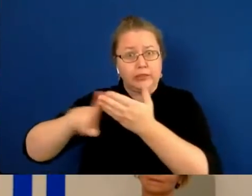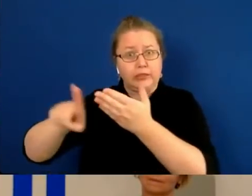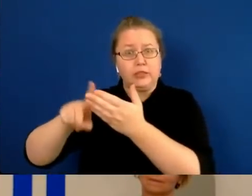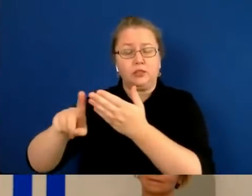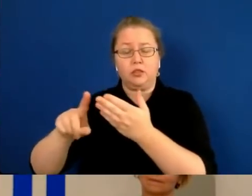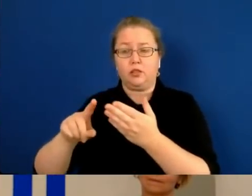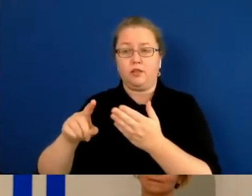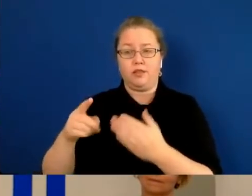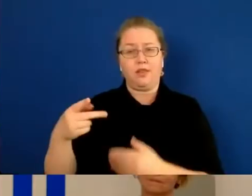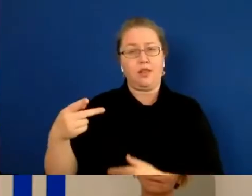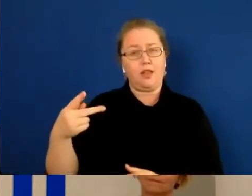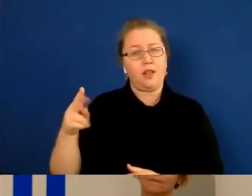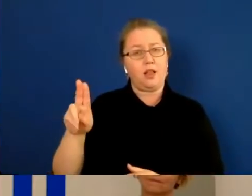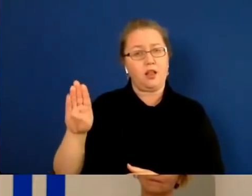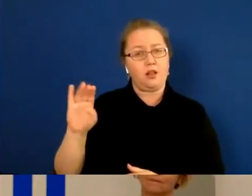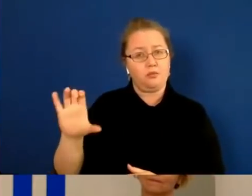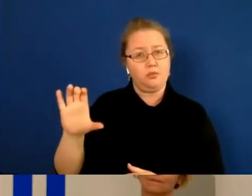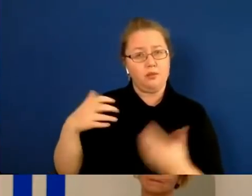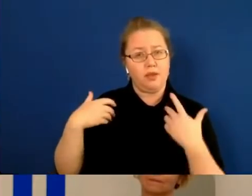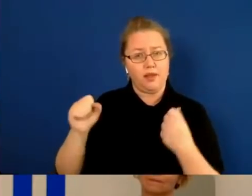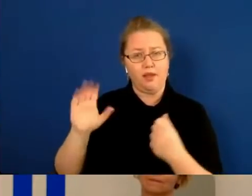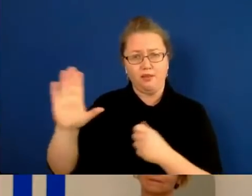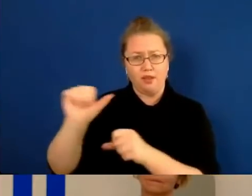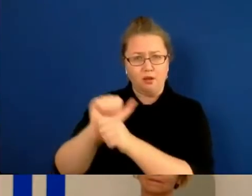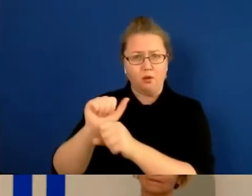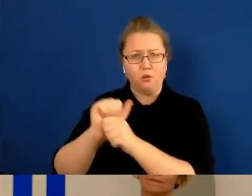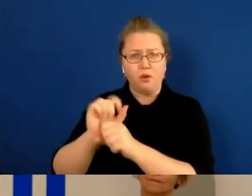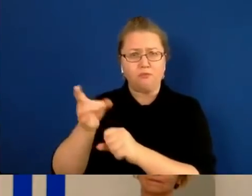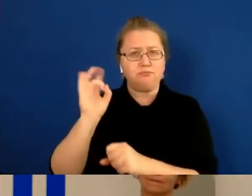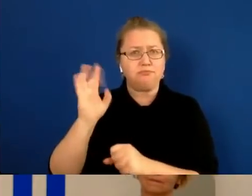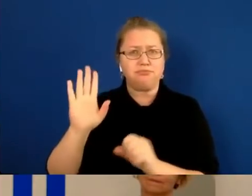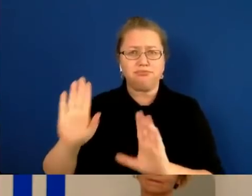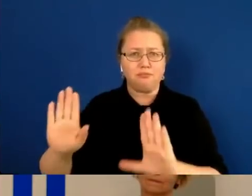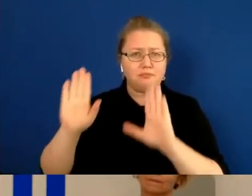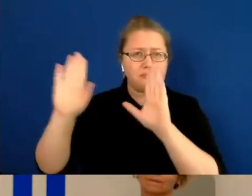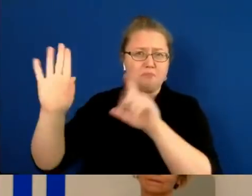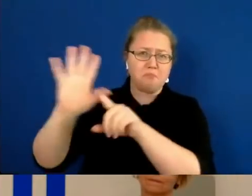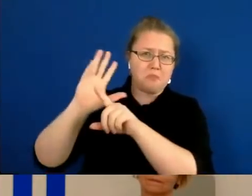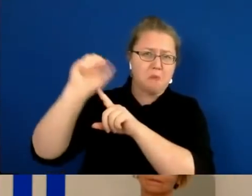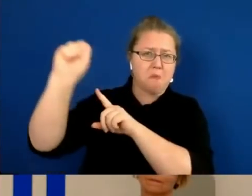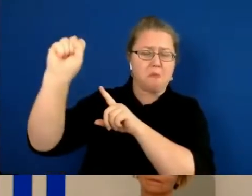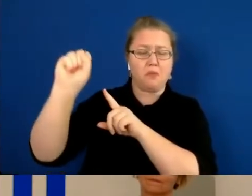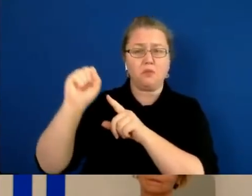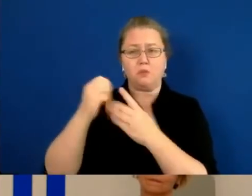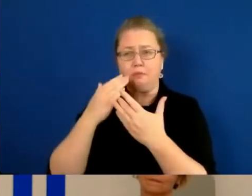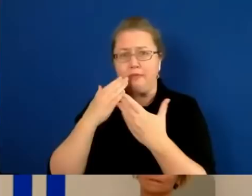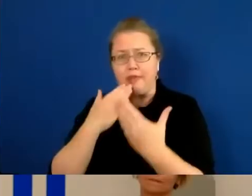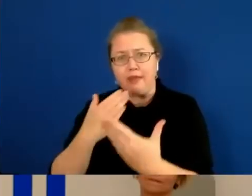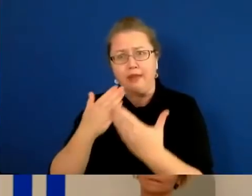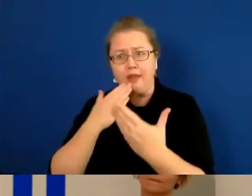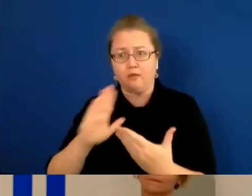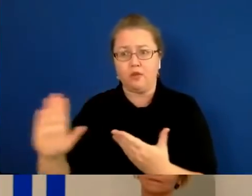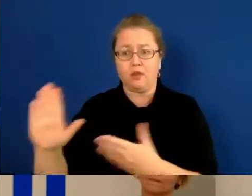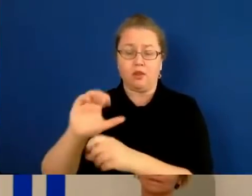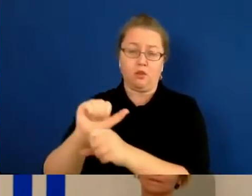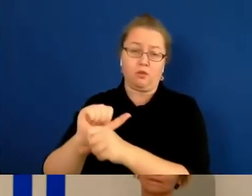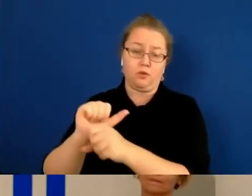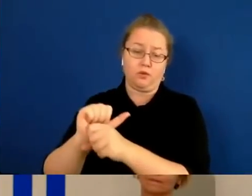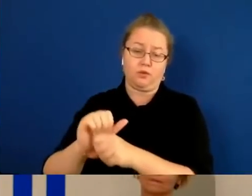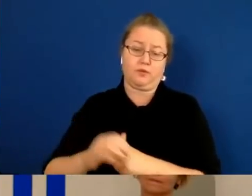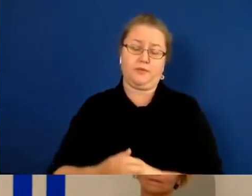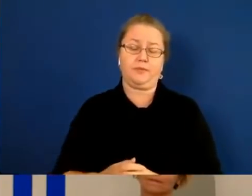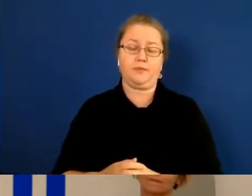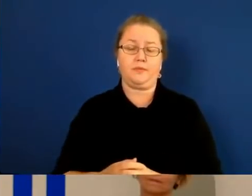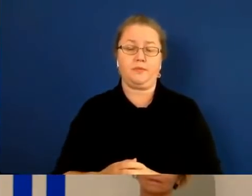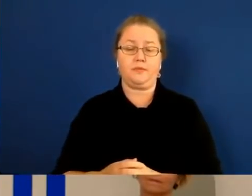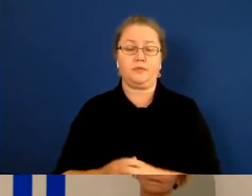are right now, doing extraordinary work to help people. Right now, there are 5,714 people under public health